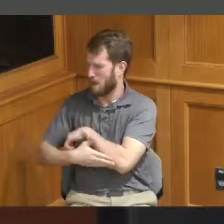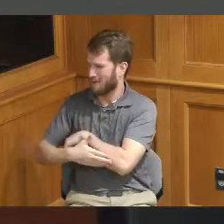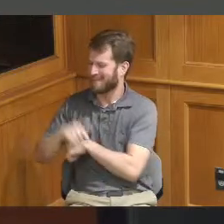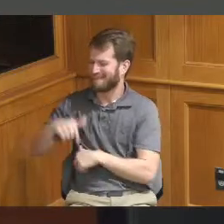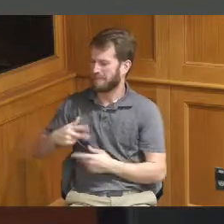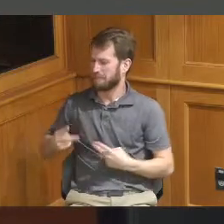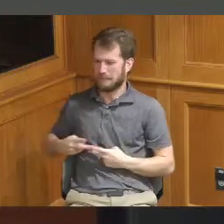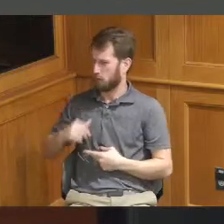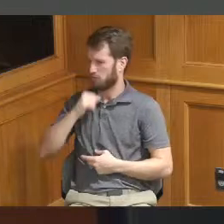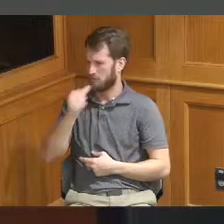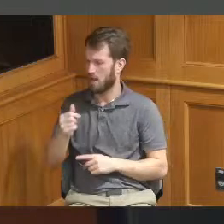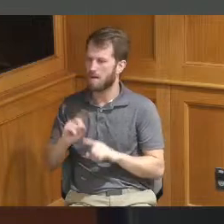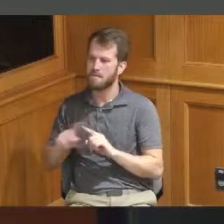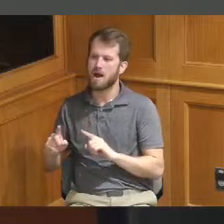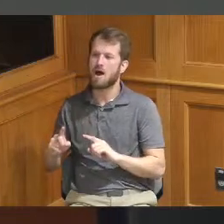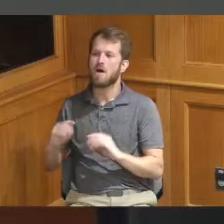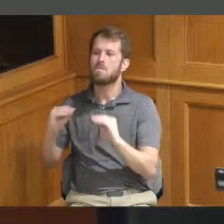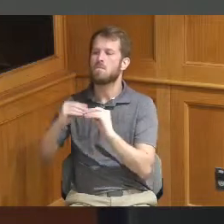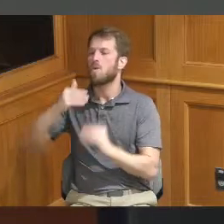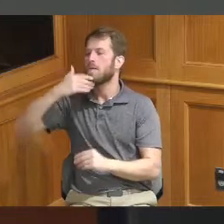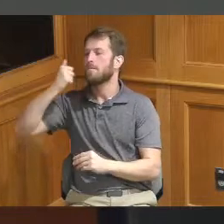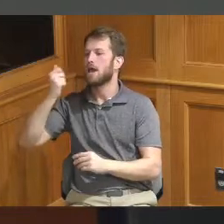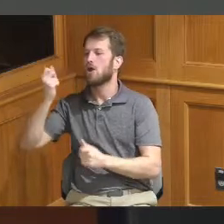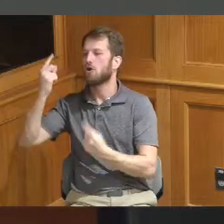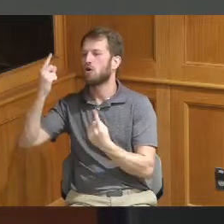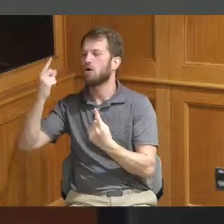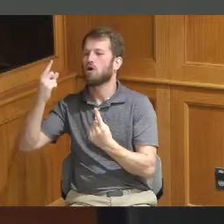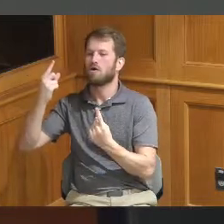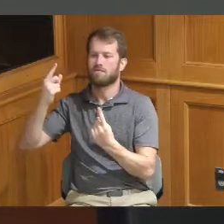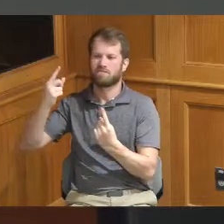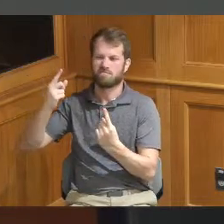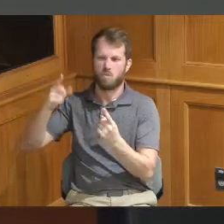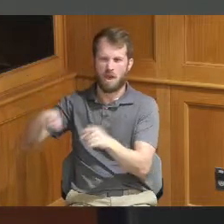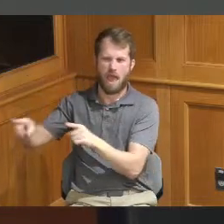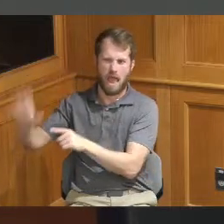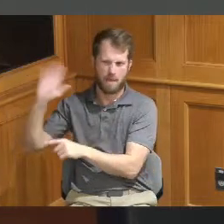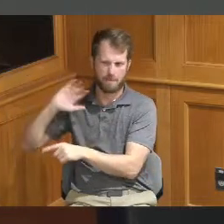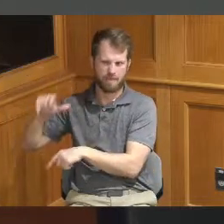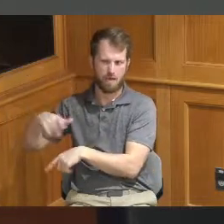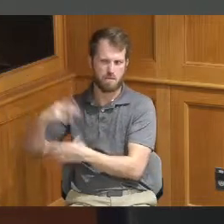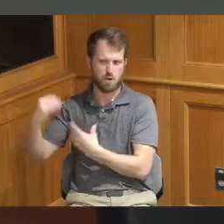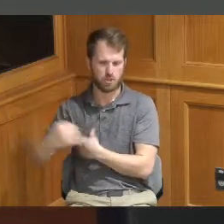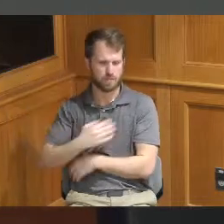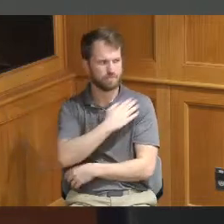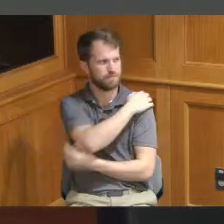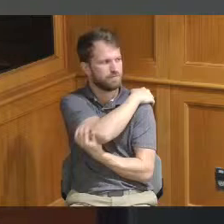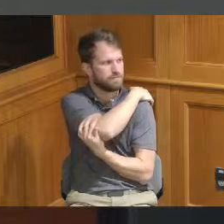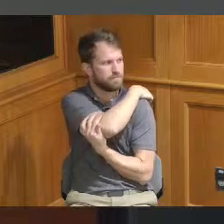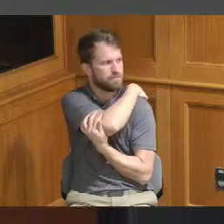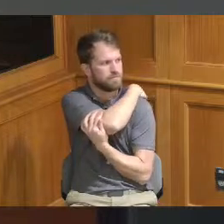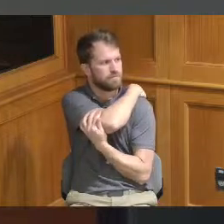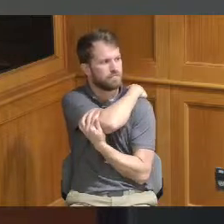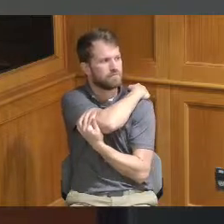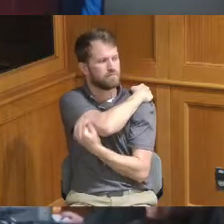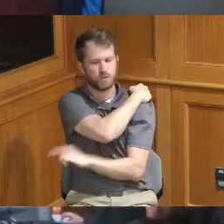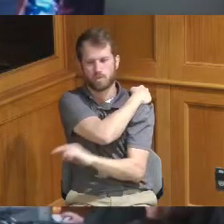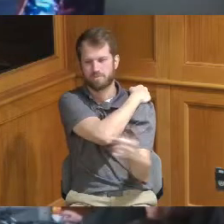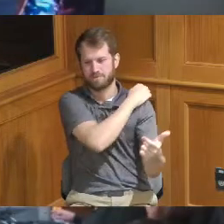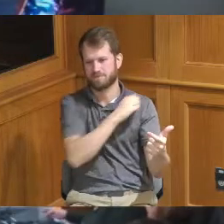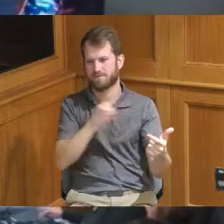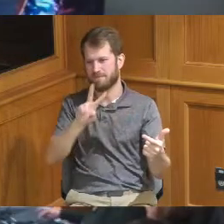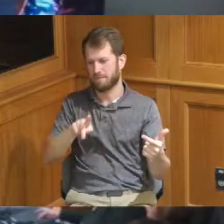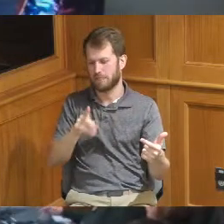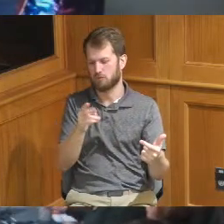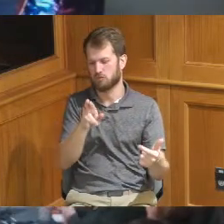but just to give all of us a little bit better understanding as to what occurred with that project. Okay, great. Vice President Dreehouse. Yeah, thank you.